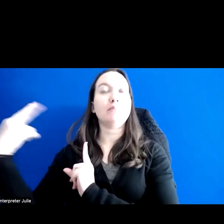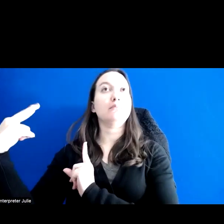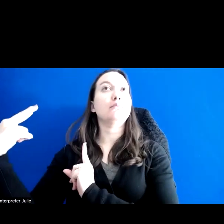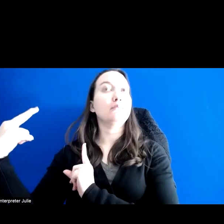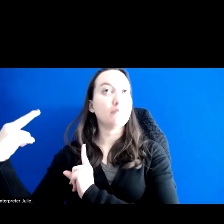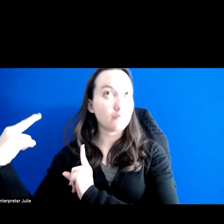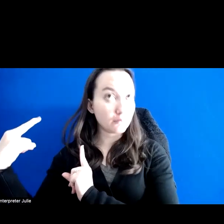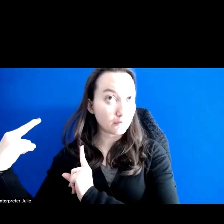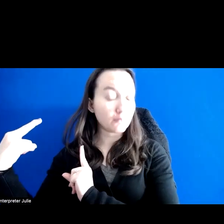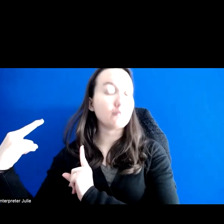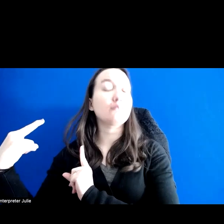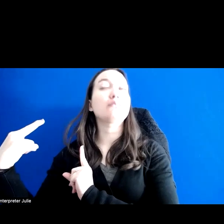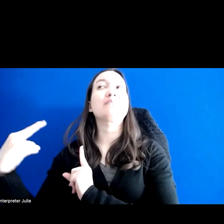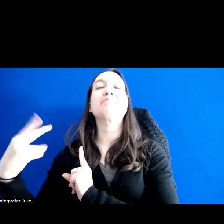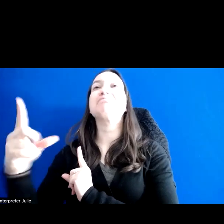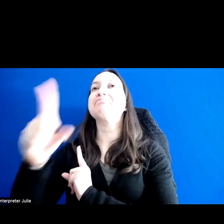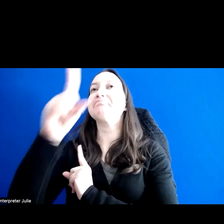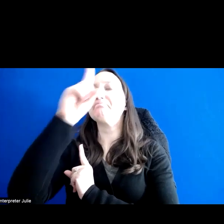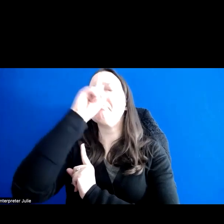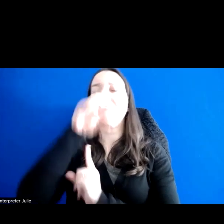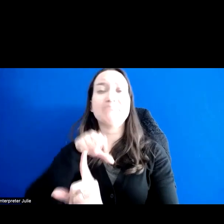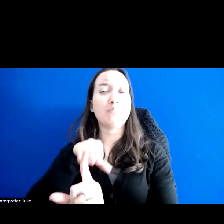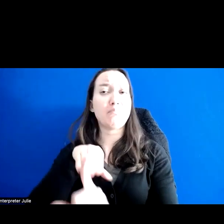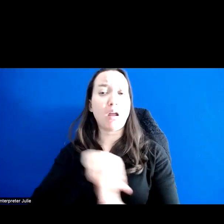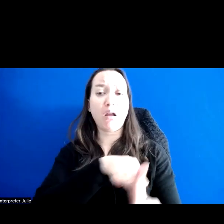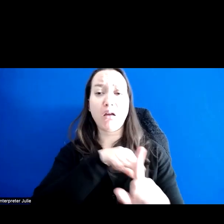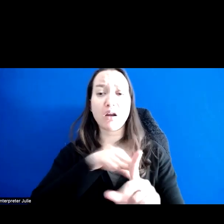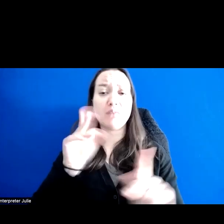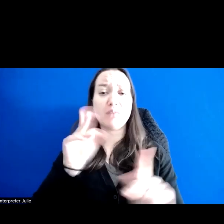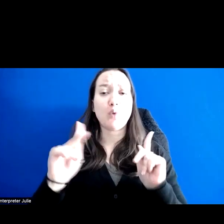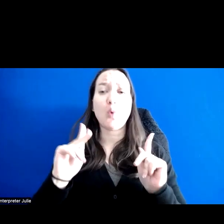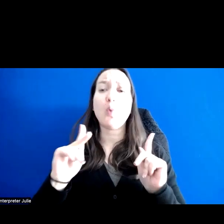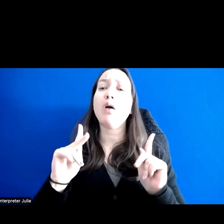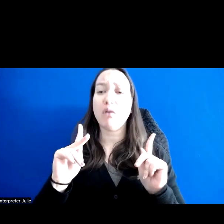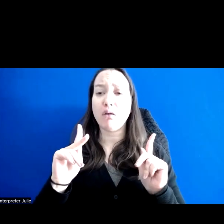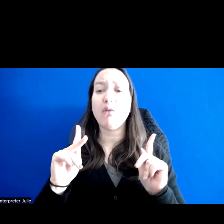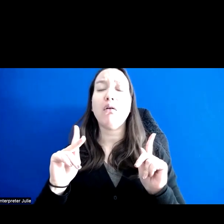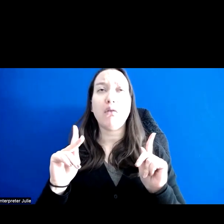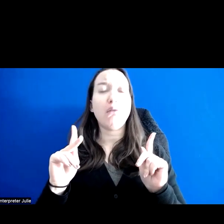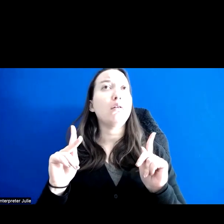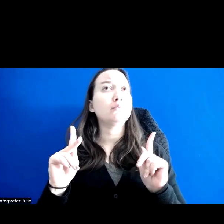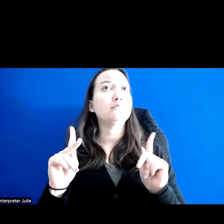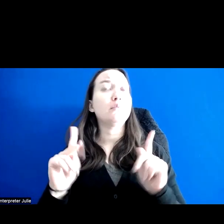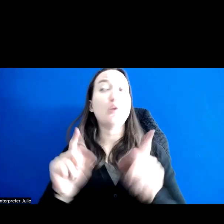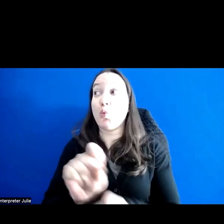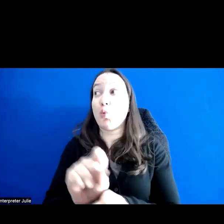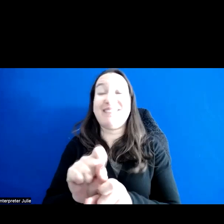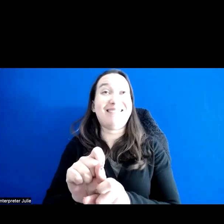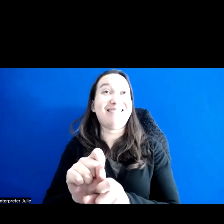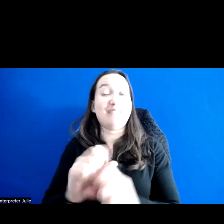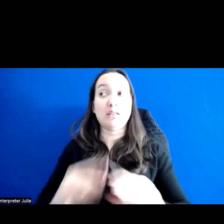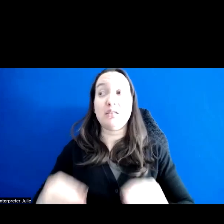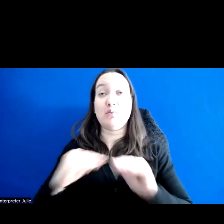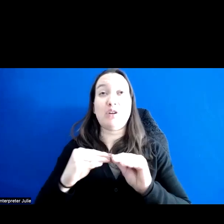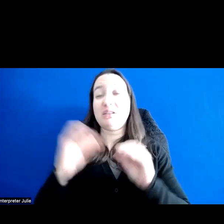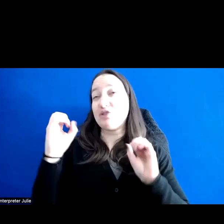judged. And I think that should remind all of us, again, about the dimensions in working within further